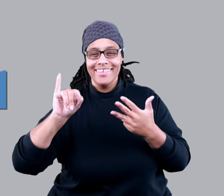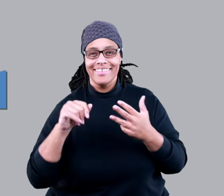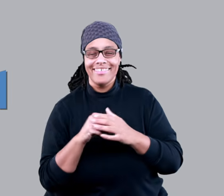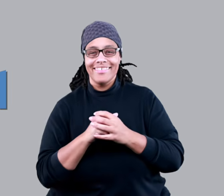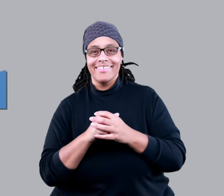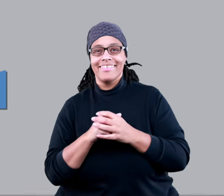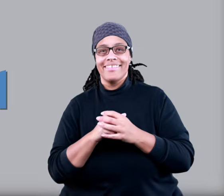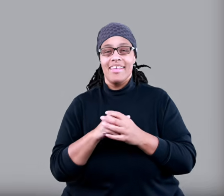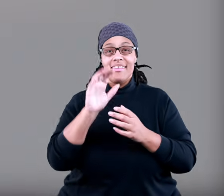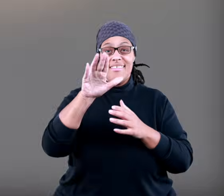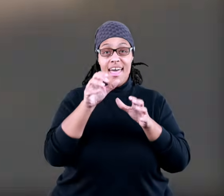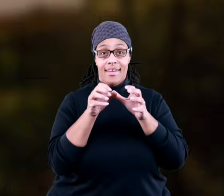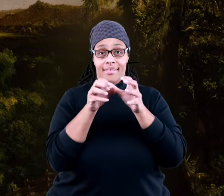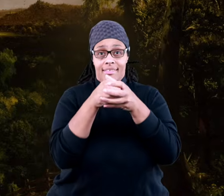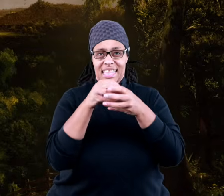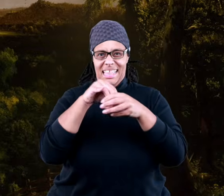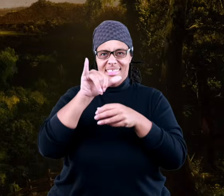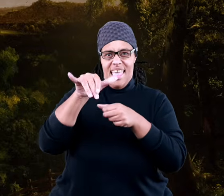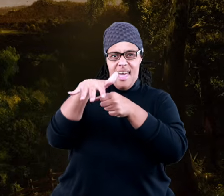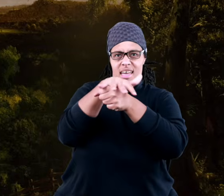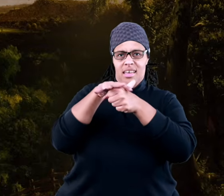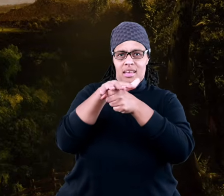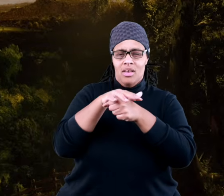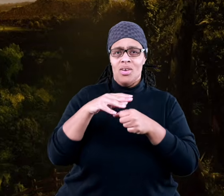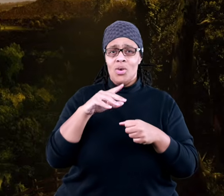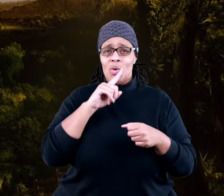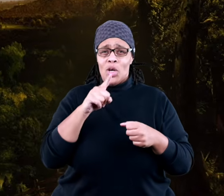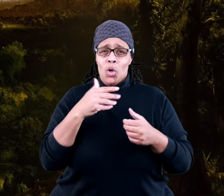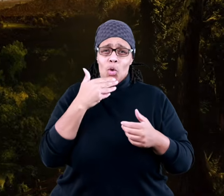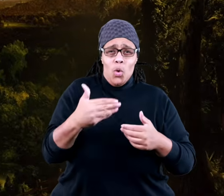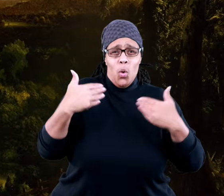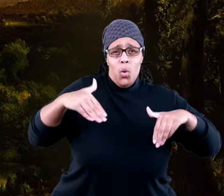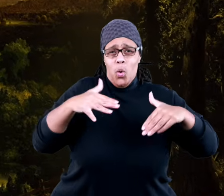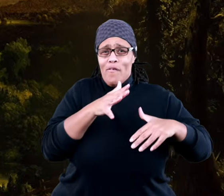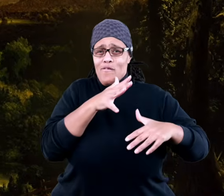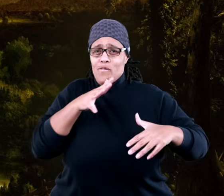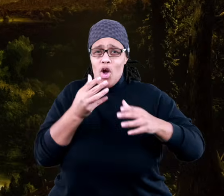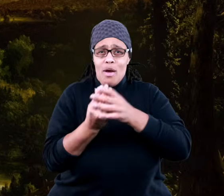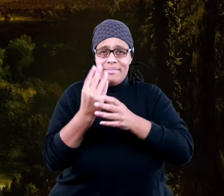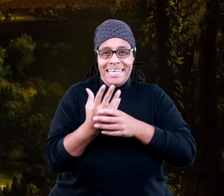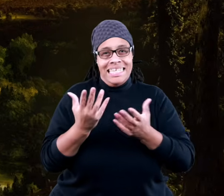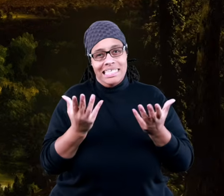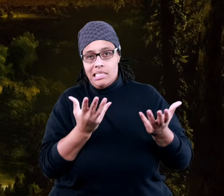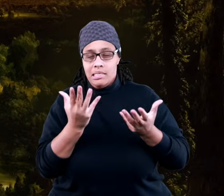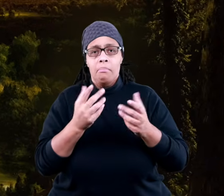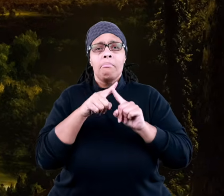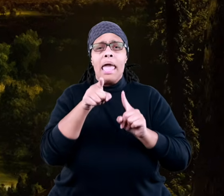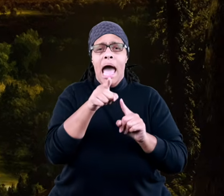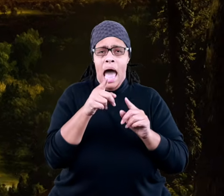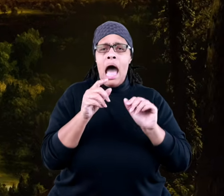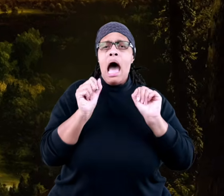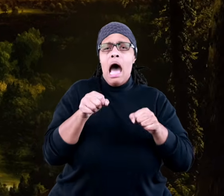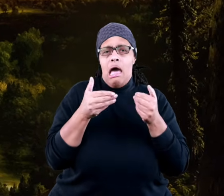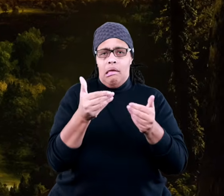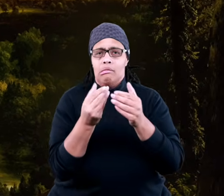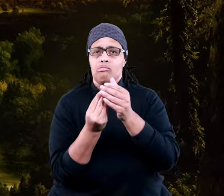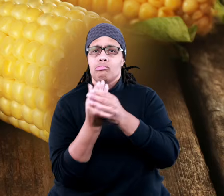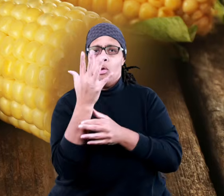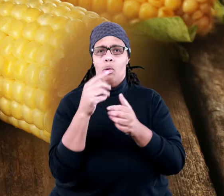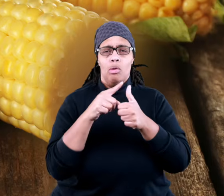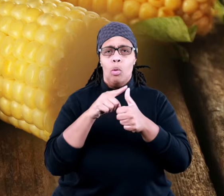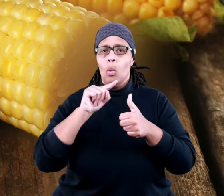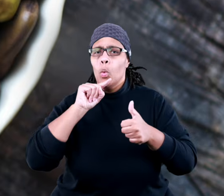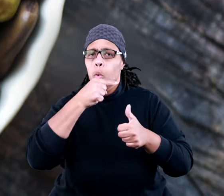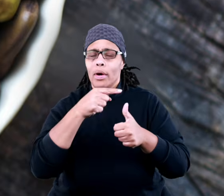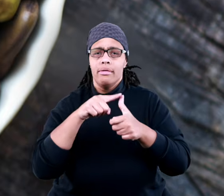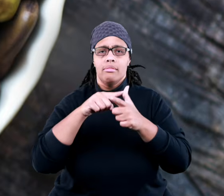Island. The colonies in this region were not particularly good for farming, but the immigrants grew what they could.